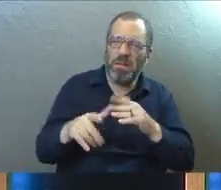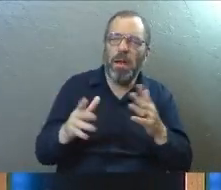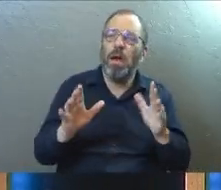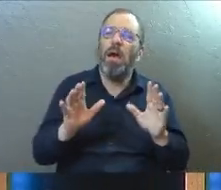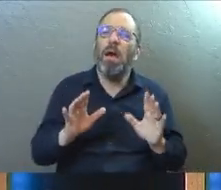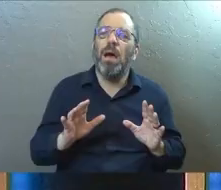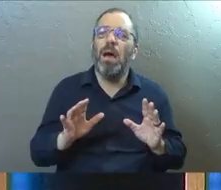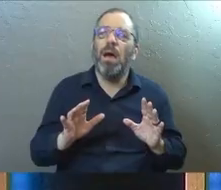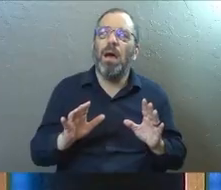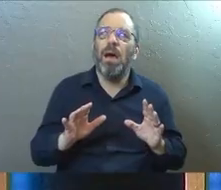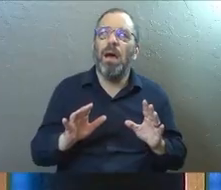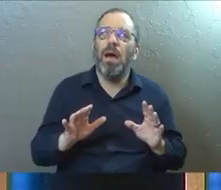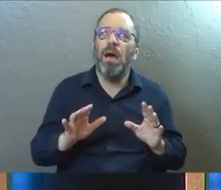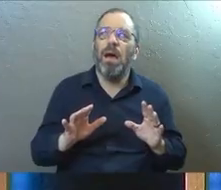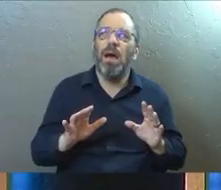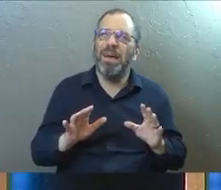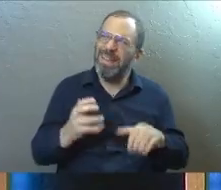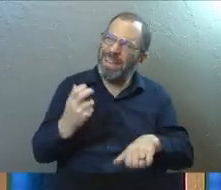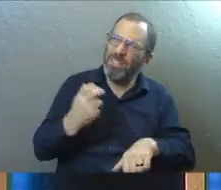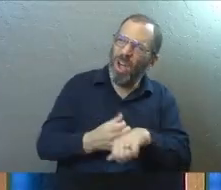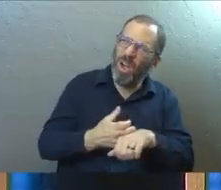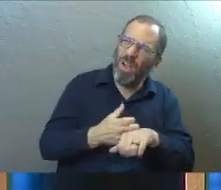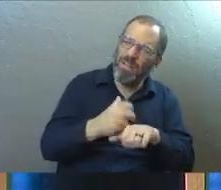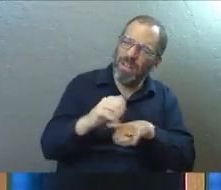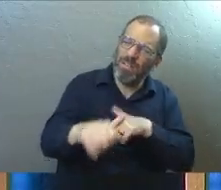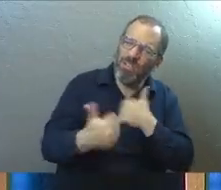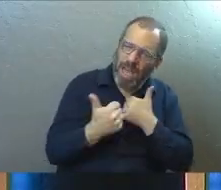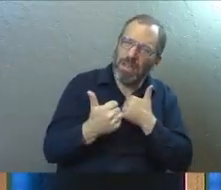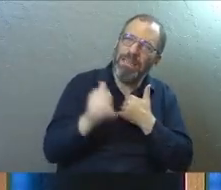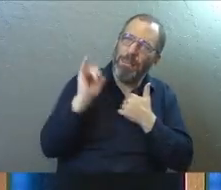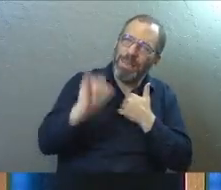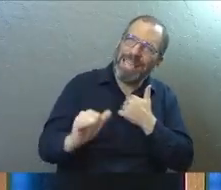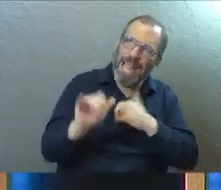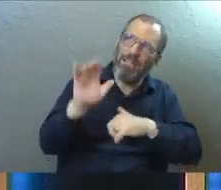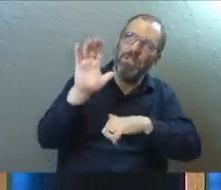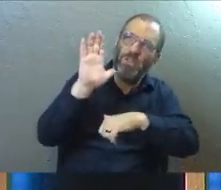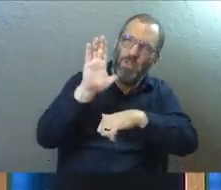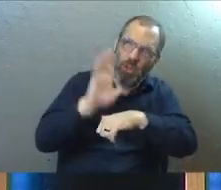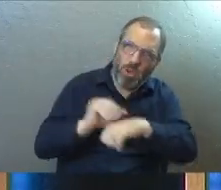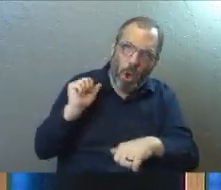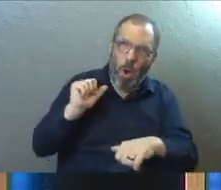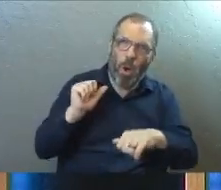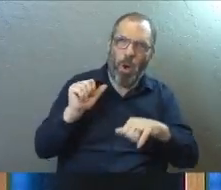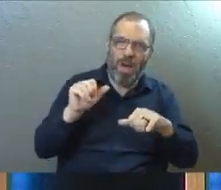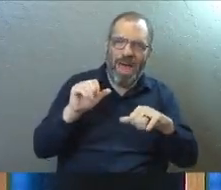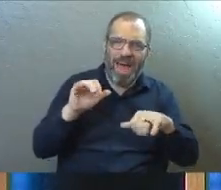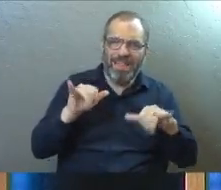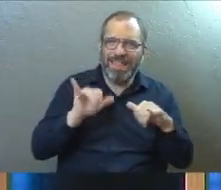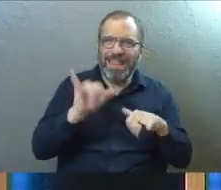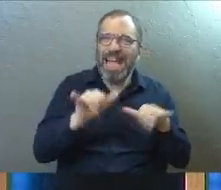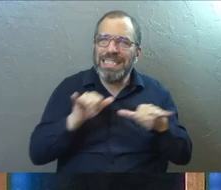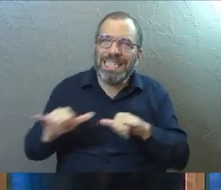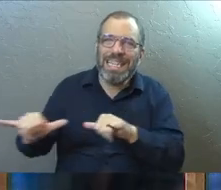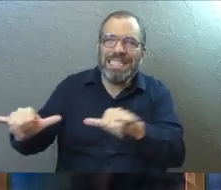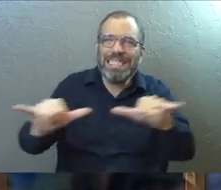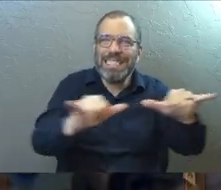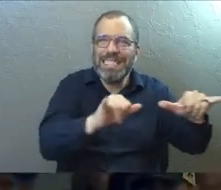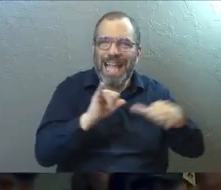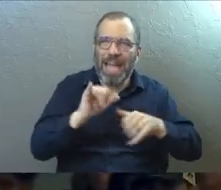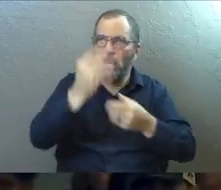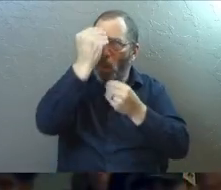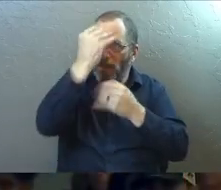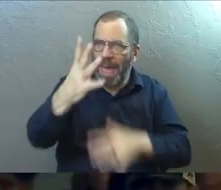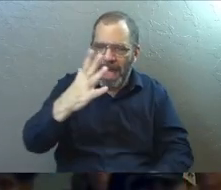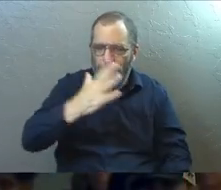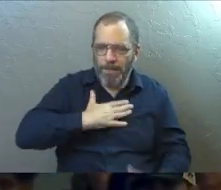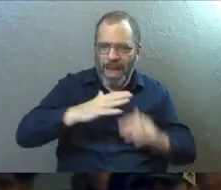something. And it's hard. There's challenges in it. But that is the call. That is the standard set before us, is to obey my